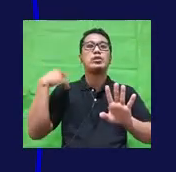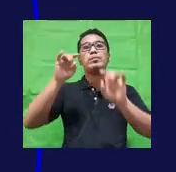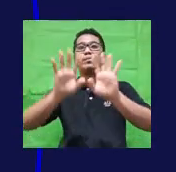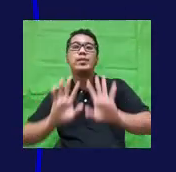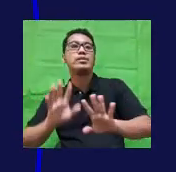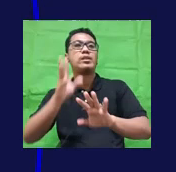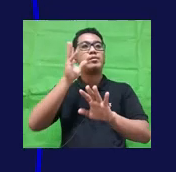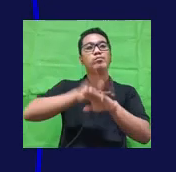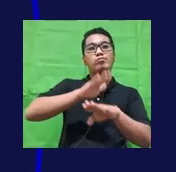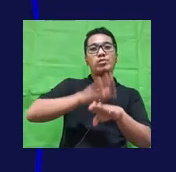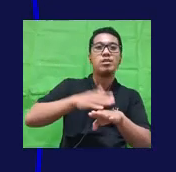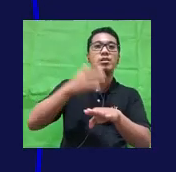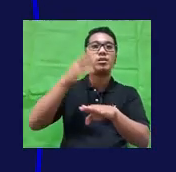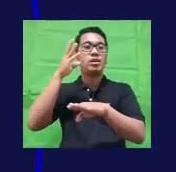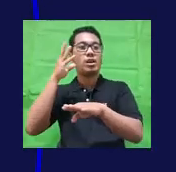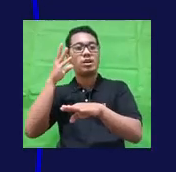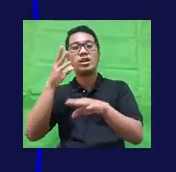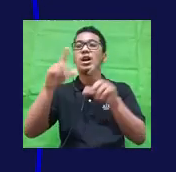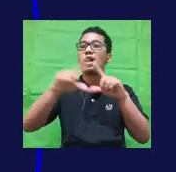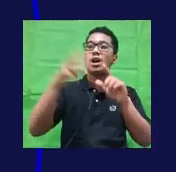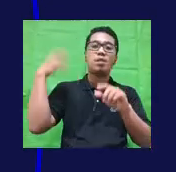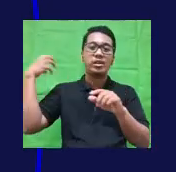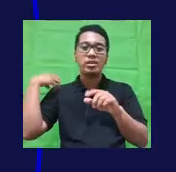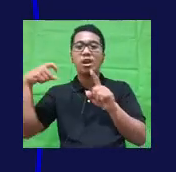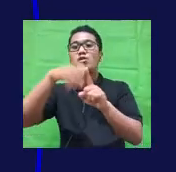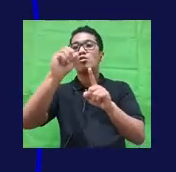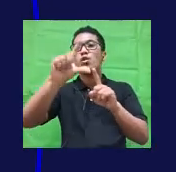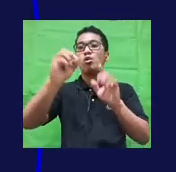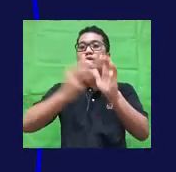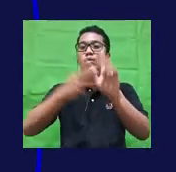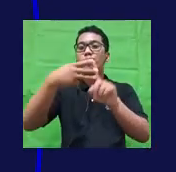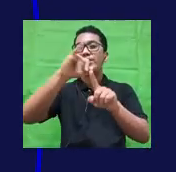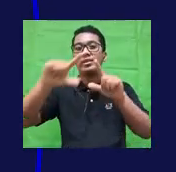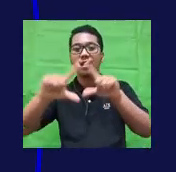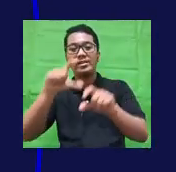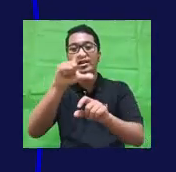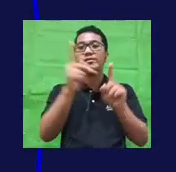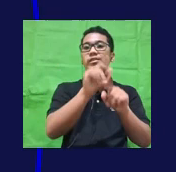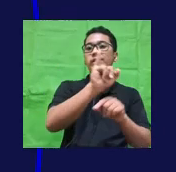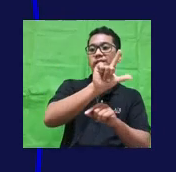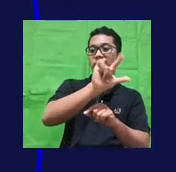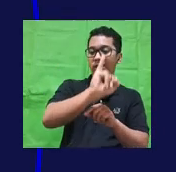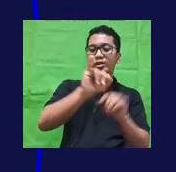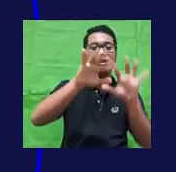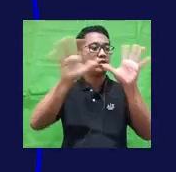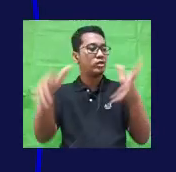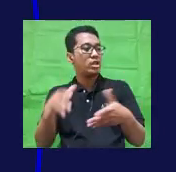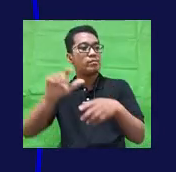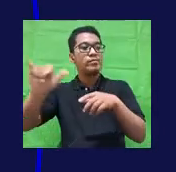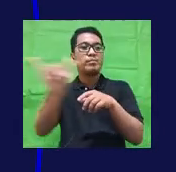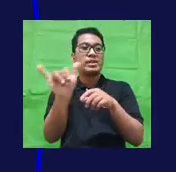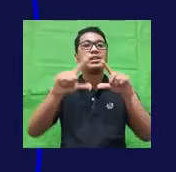Colombia, Chile, and then expanding to other countries in the world, like Austria, Scotland, the United